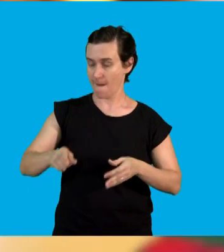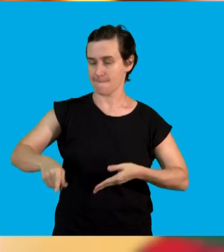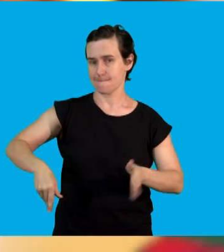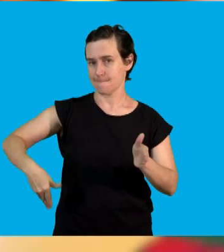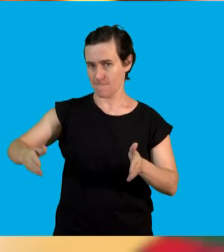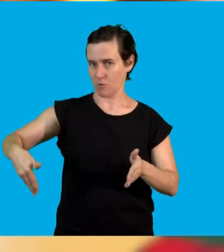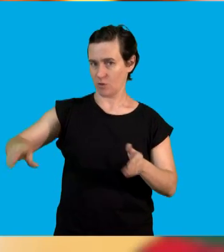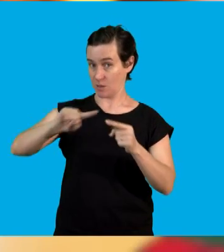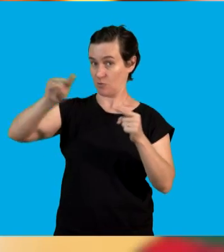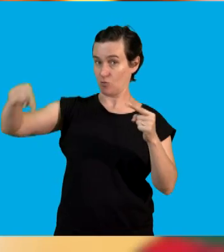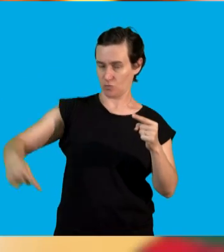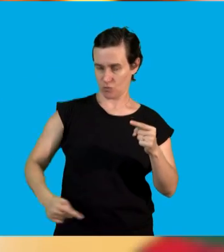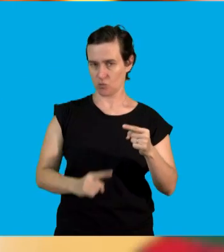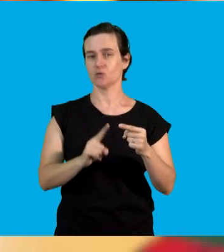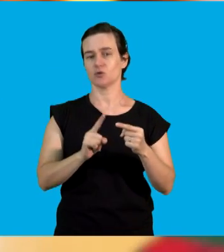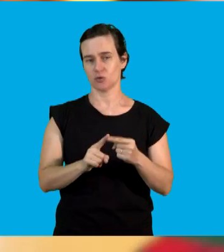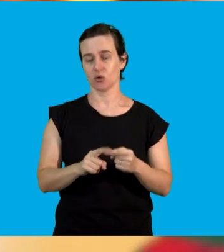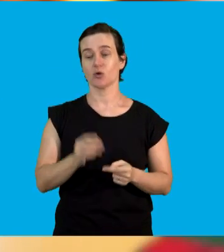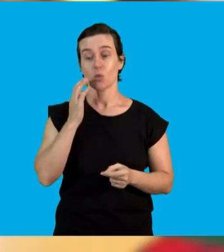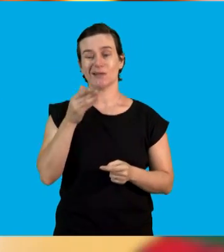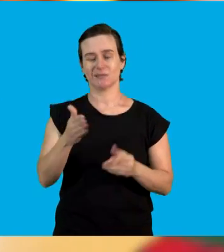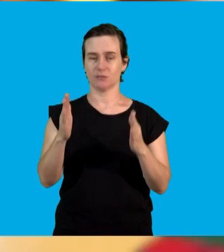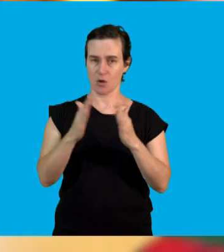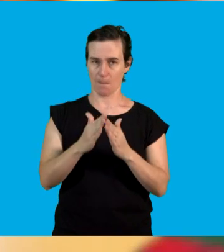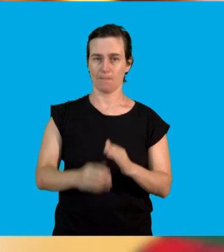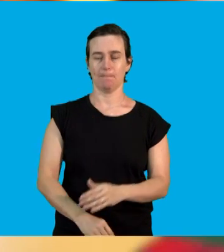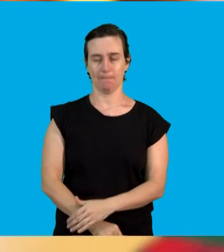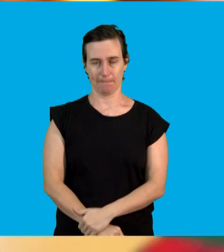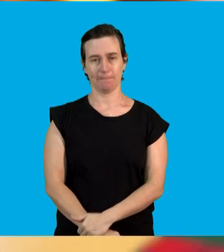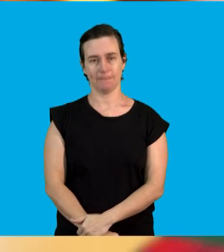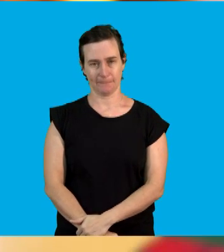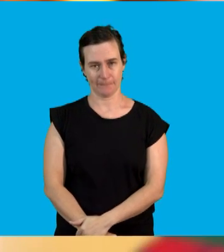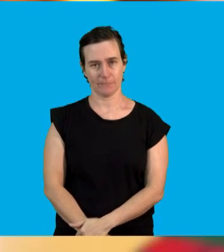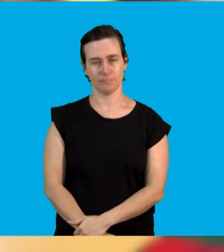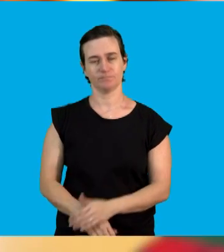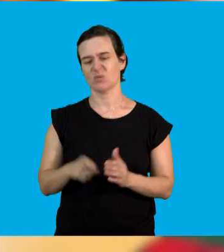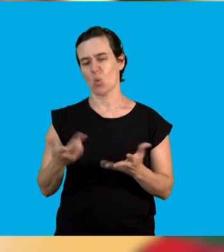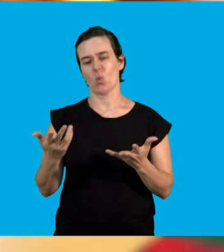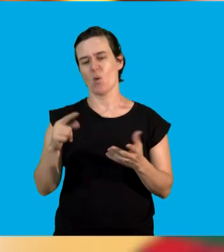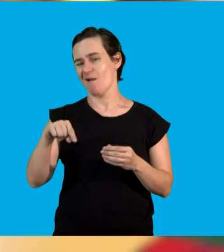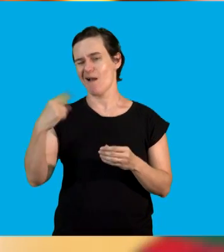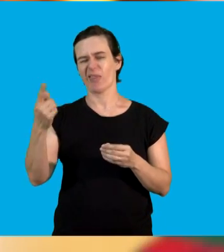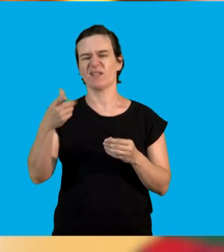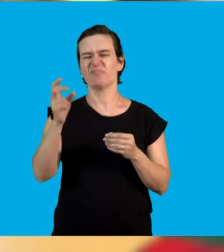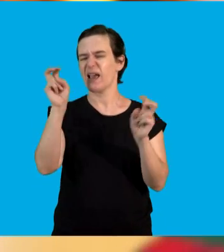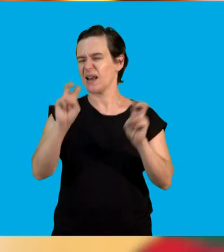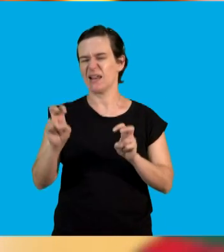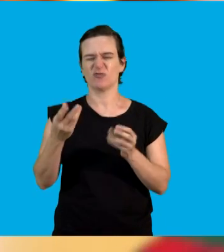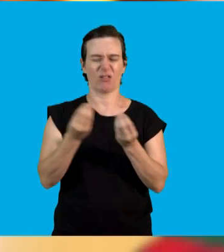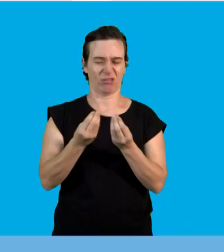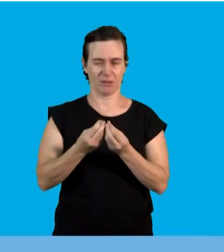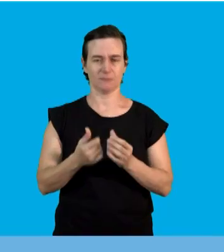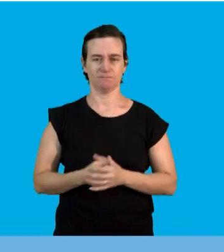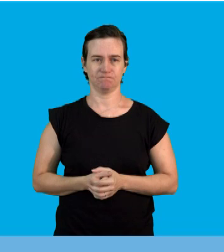our parallel circuit when we are connecting the homes and connecting any other appliances that we have at our